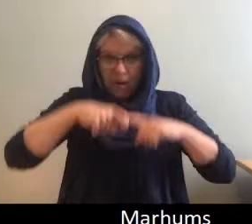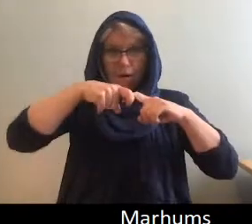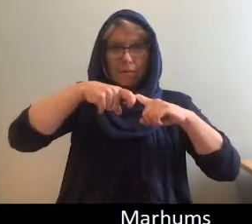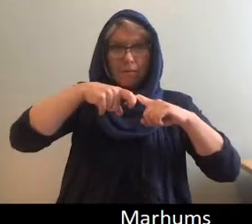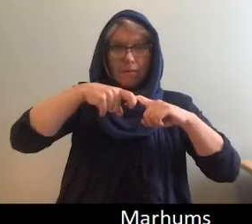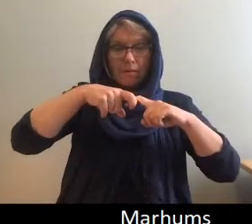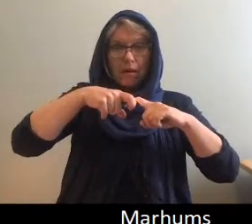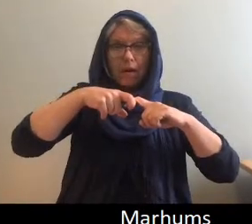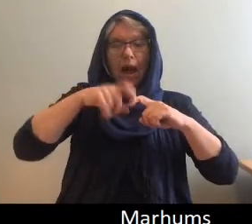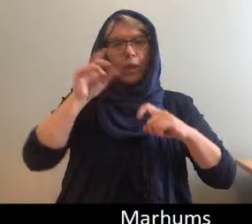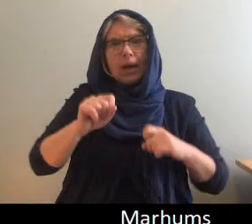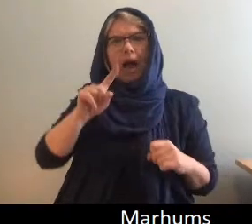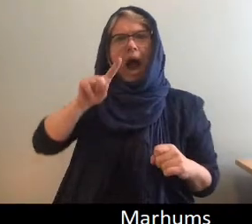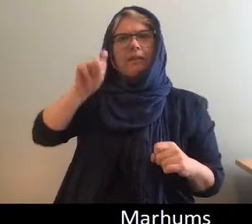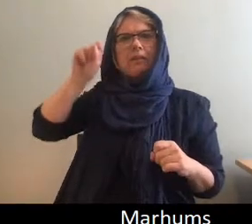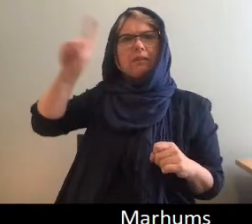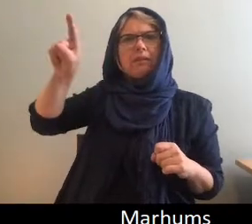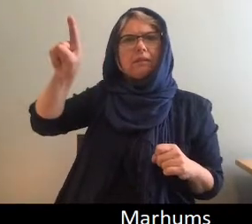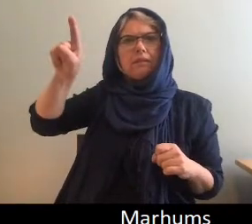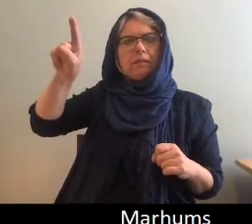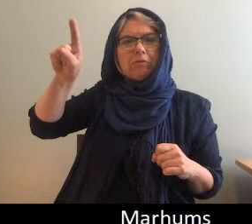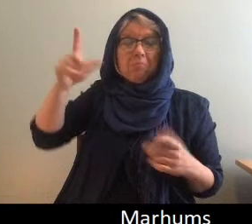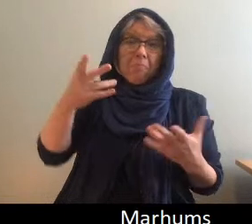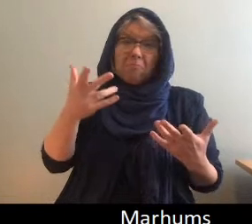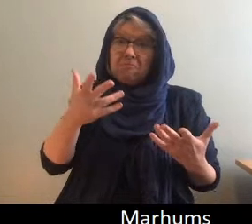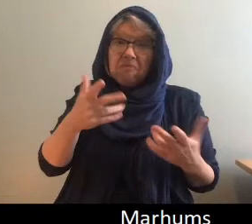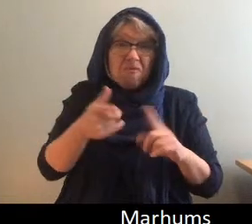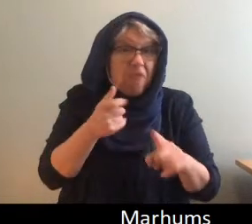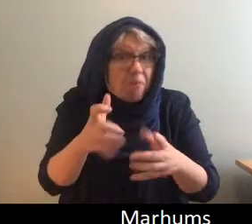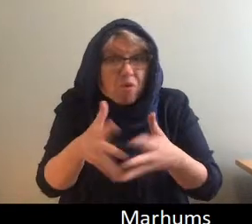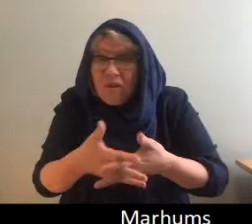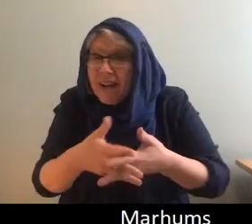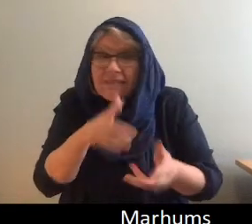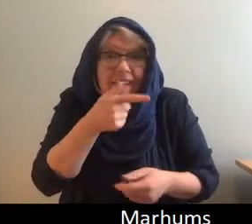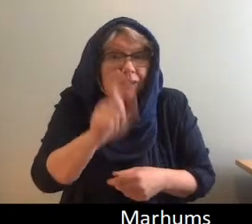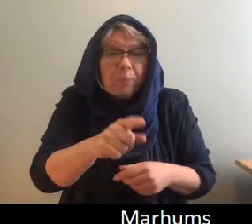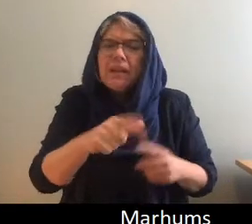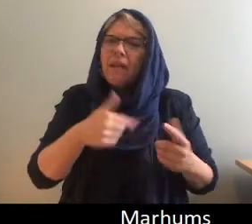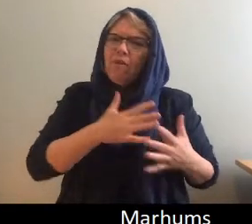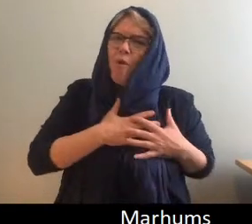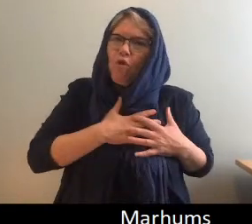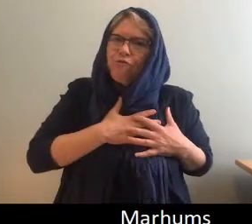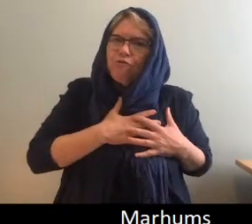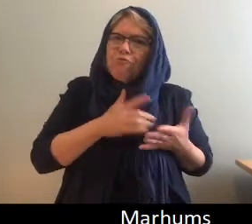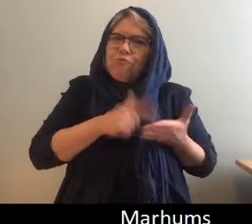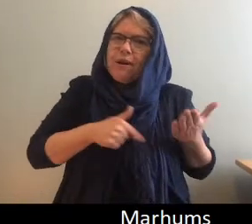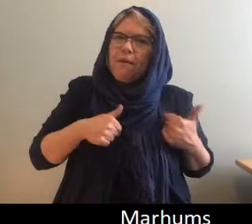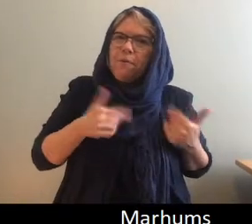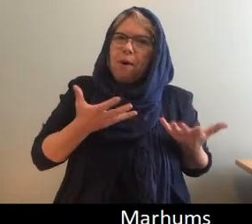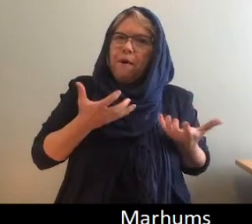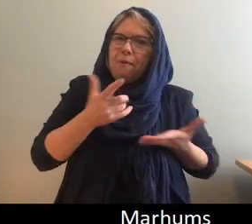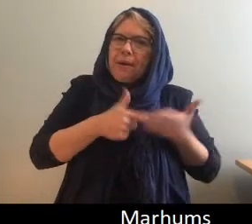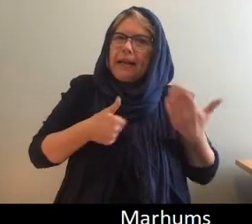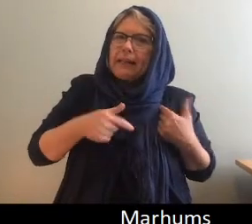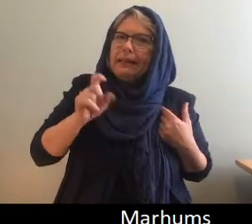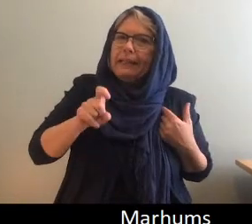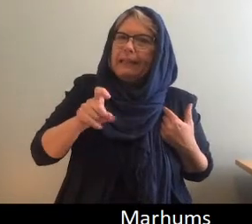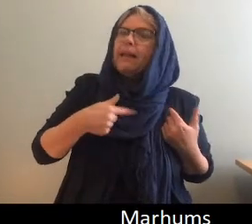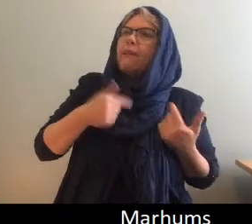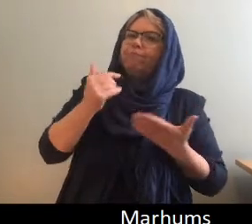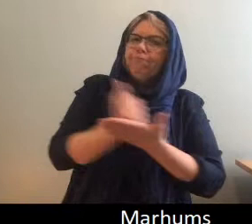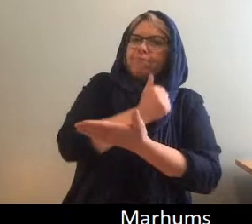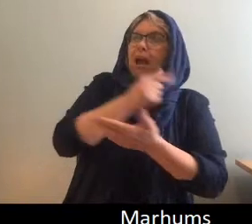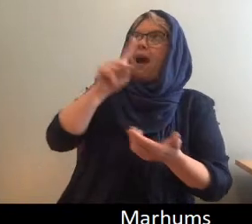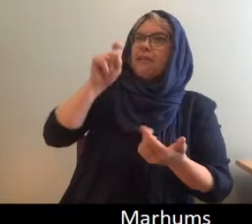what challenges we faced. See what difficulties we faced. And ask Allah to help us in the upcoming year, in the future year.